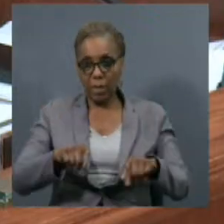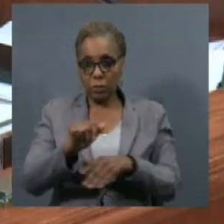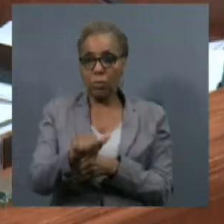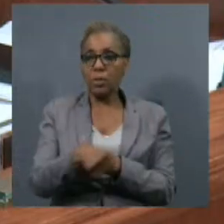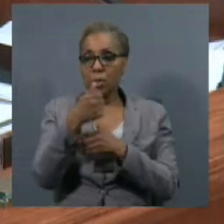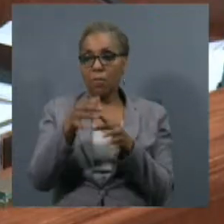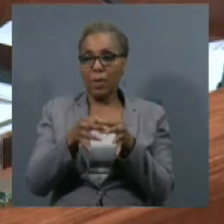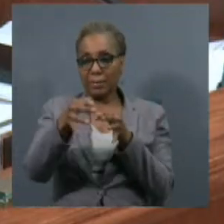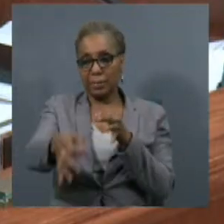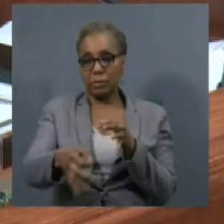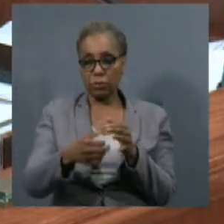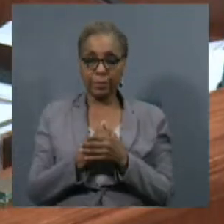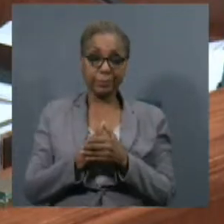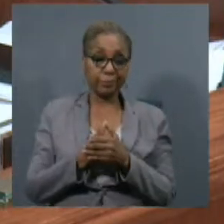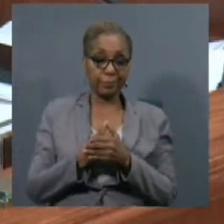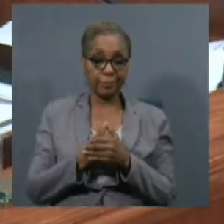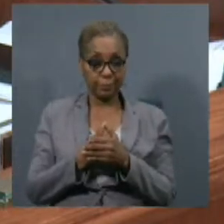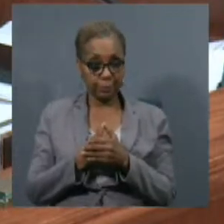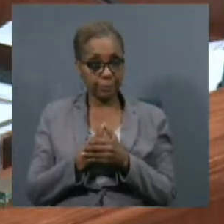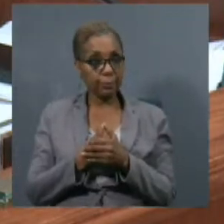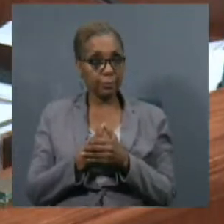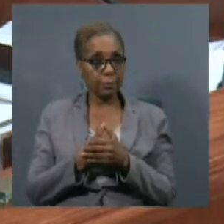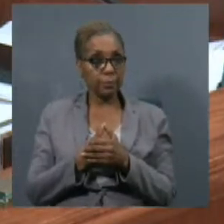another extension.